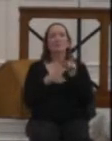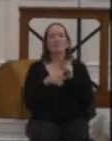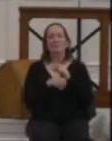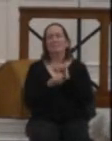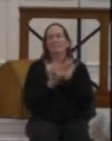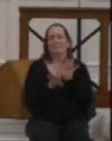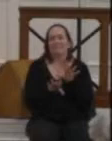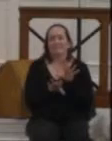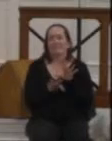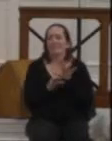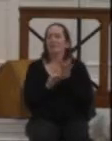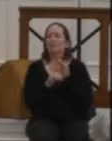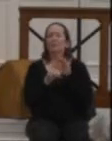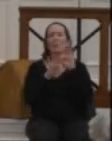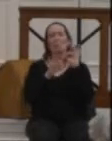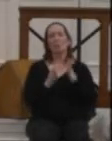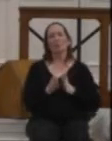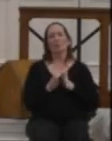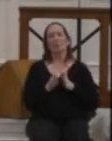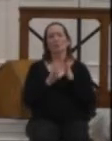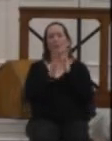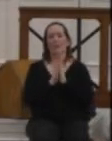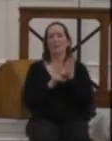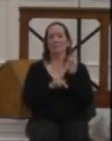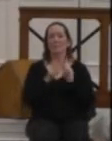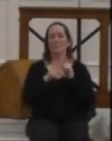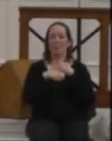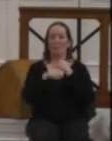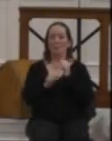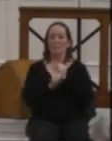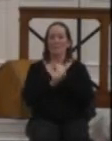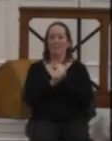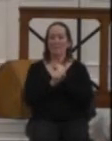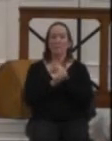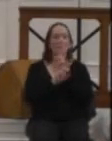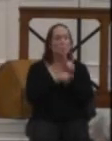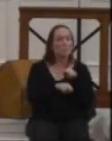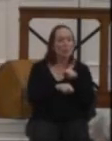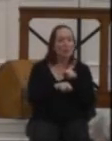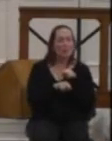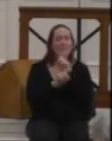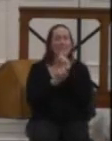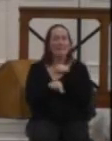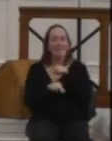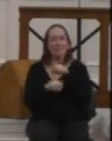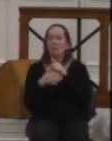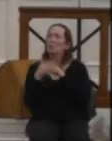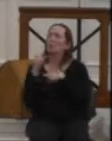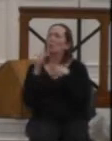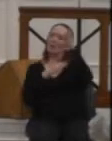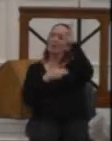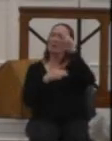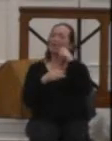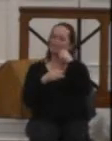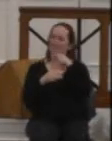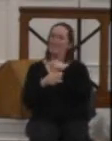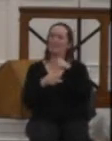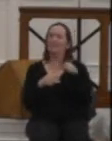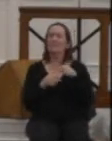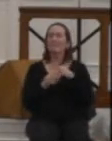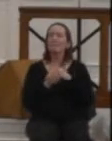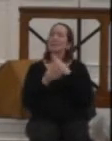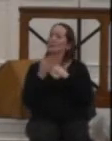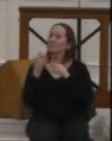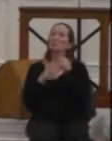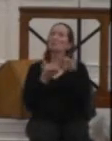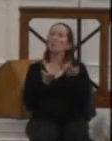time when the pastor calls out for people to make a response to what God is saying to them. And some of you